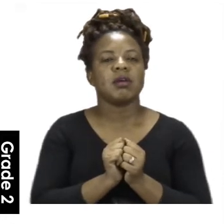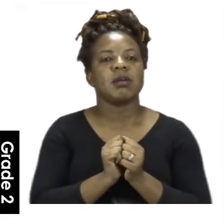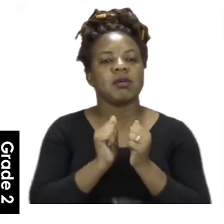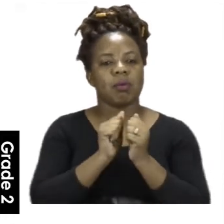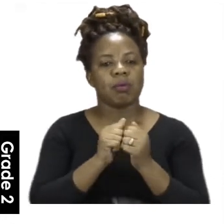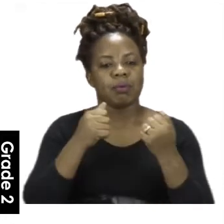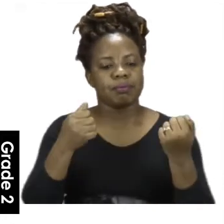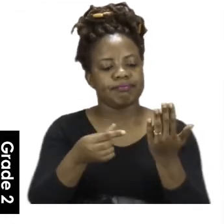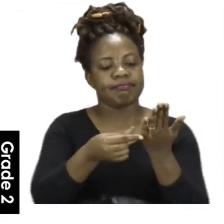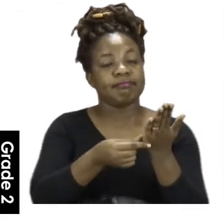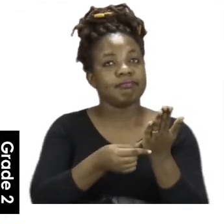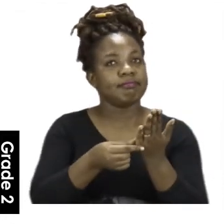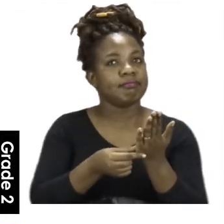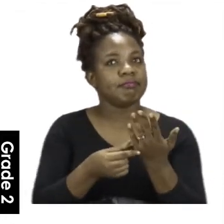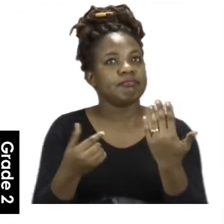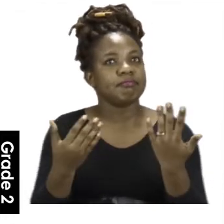radio,